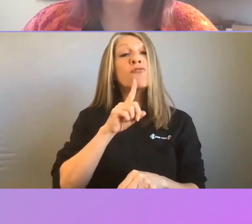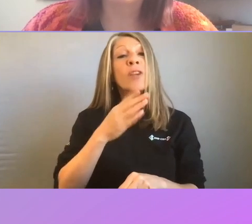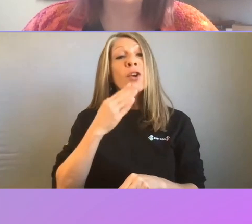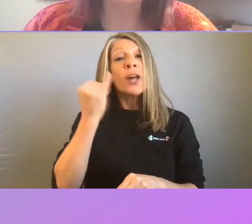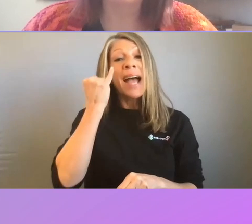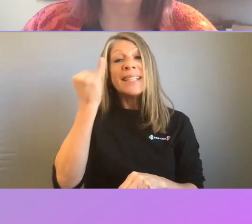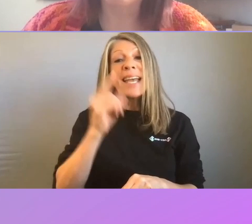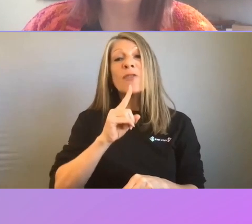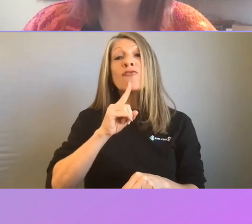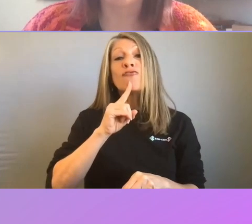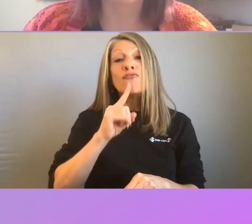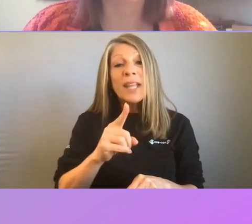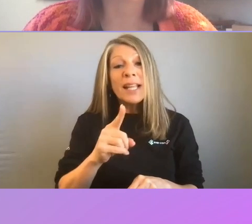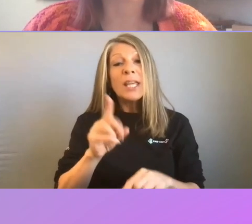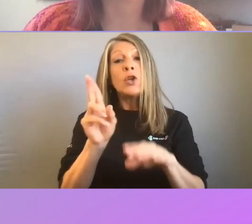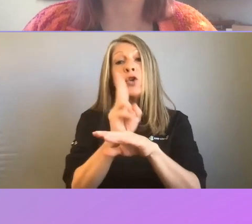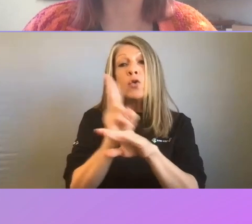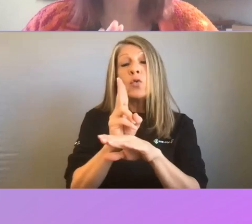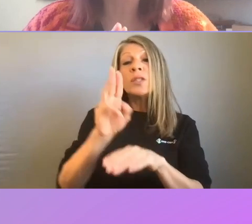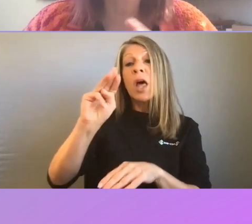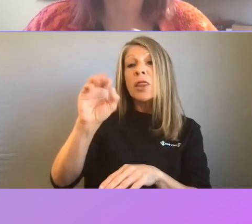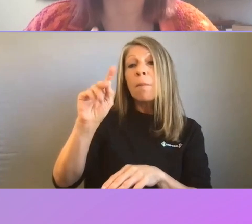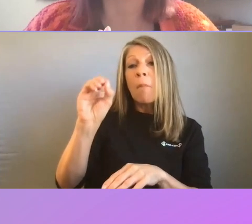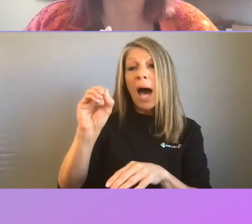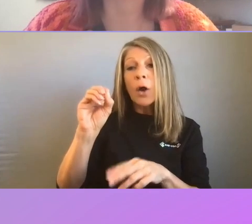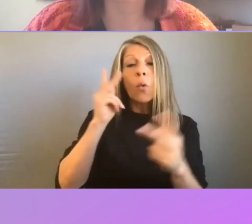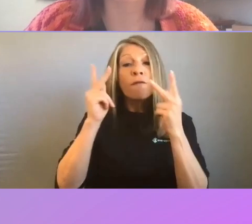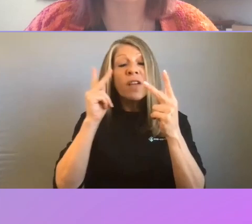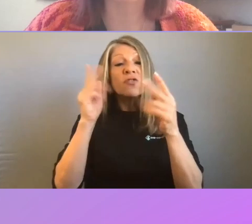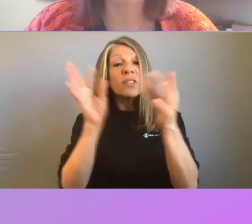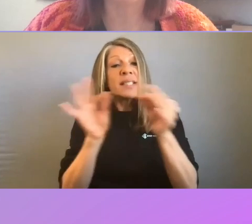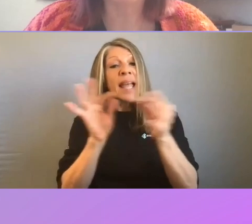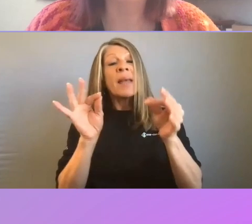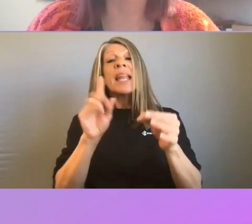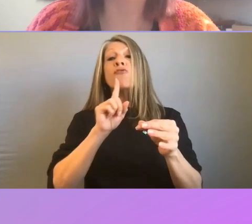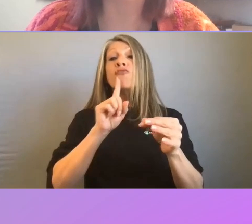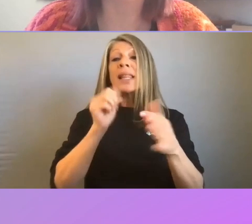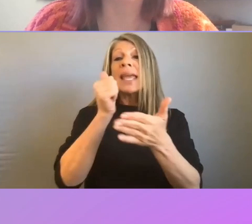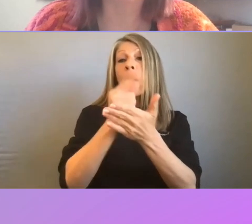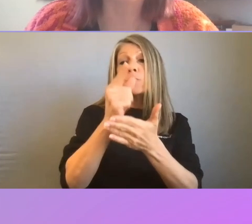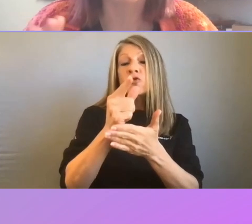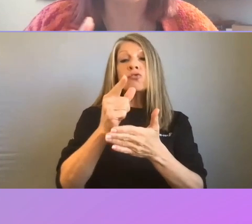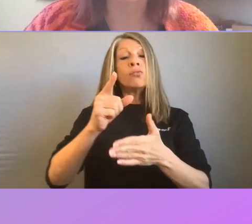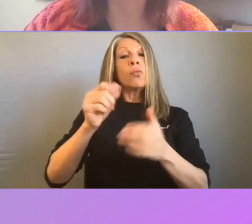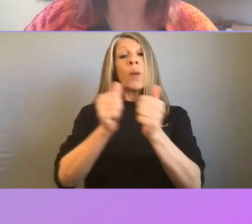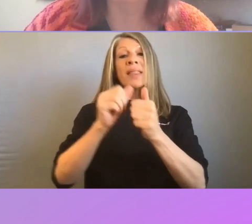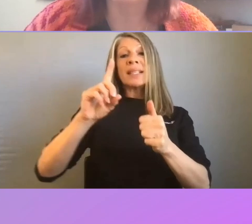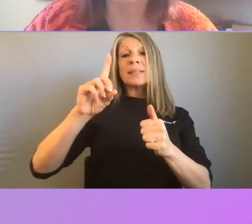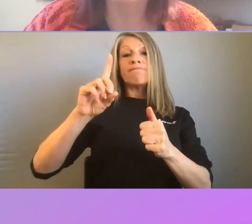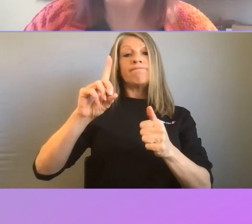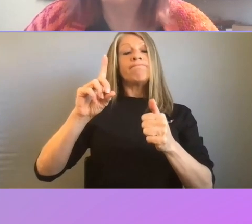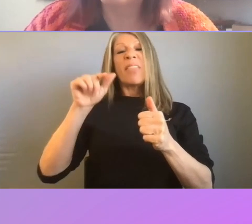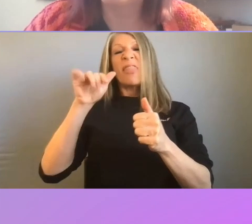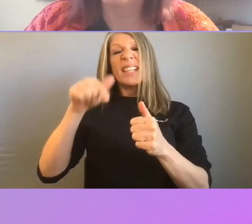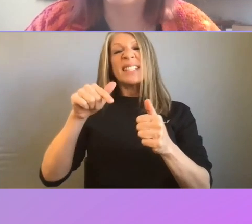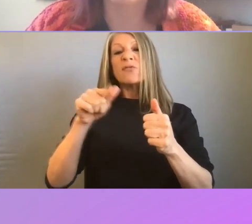leverage your organization's motto or vision statement. This helps you position accessibility as the solution or the